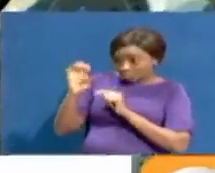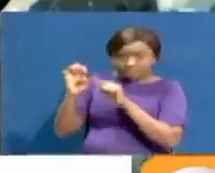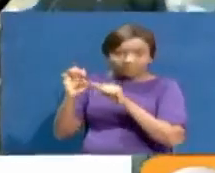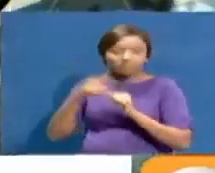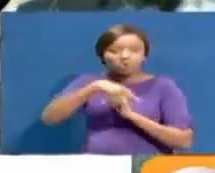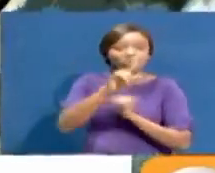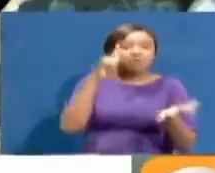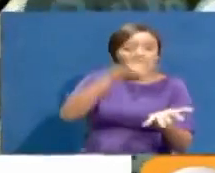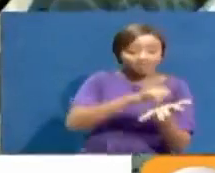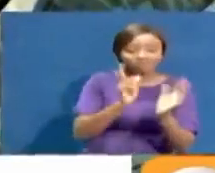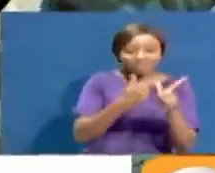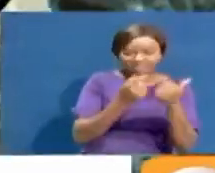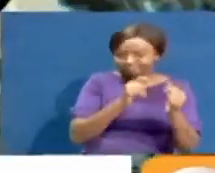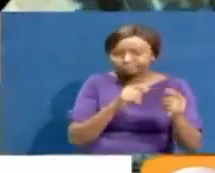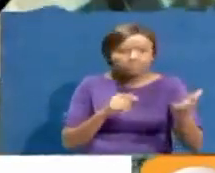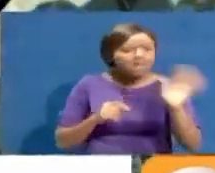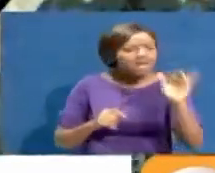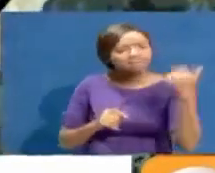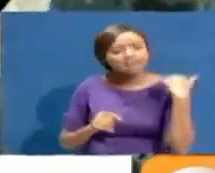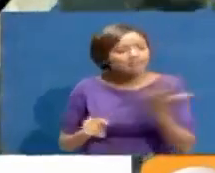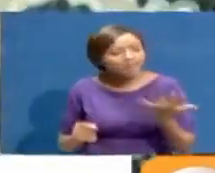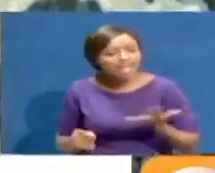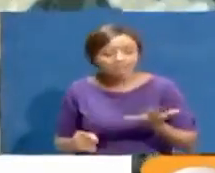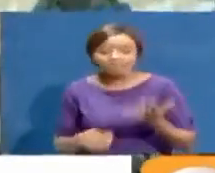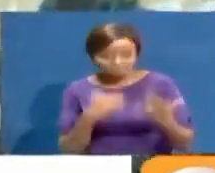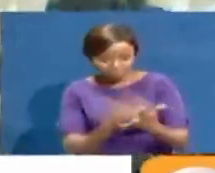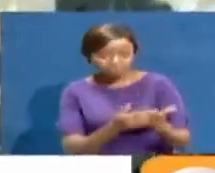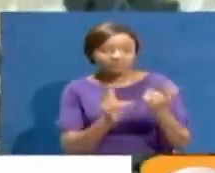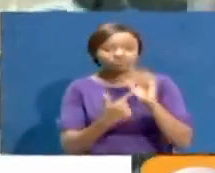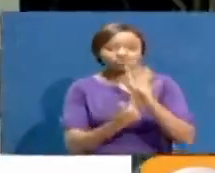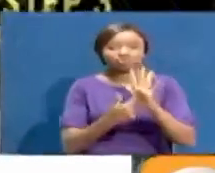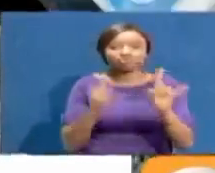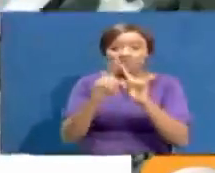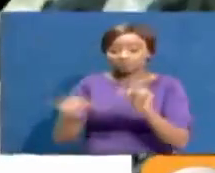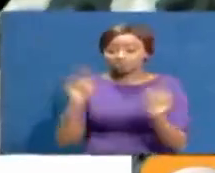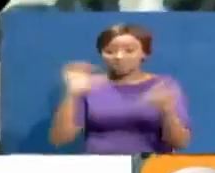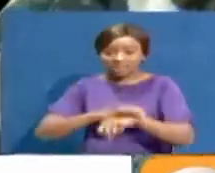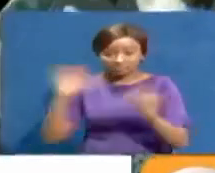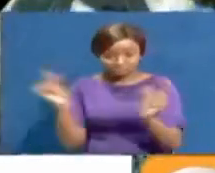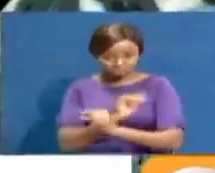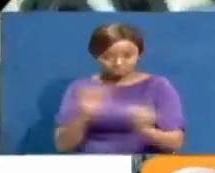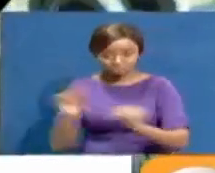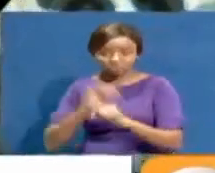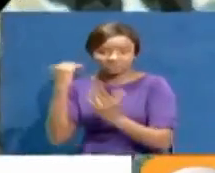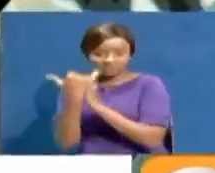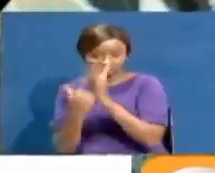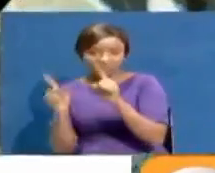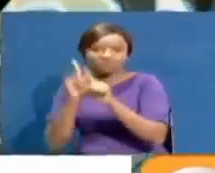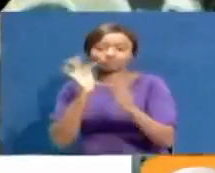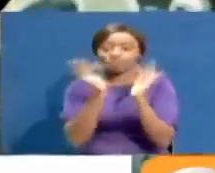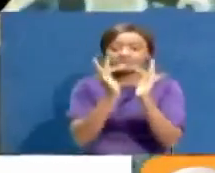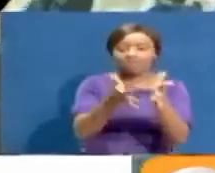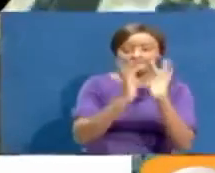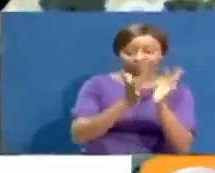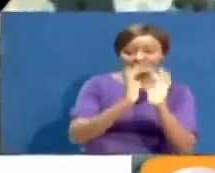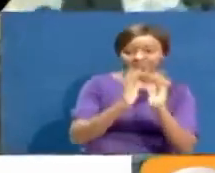authorities. The traveller then receives a text message or SMS from PanaBios and in addition an email from the testing laboratory